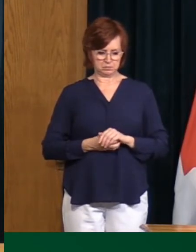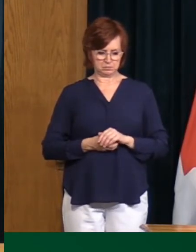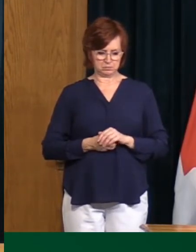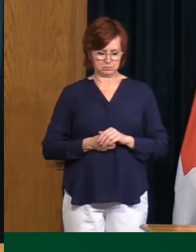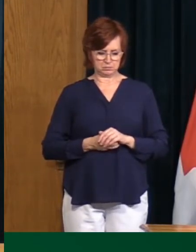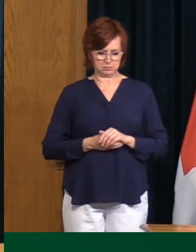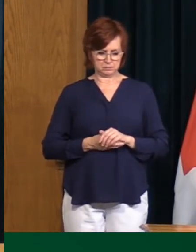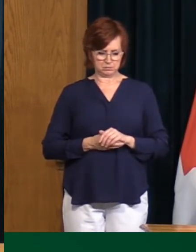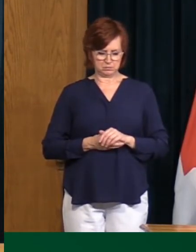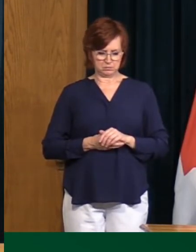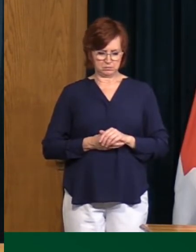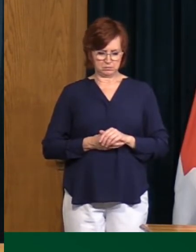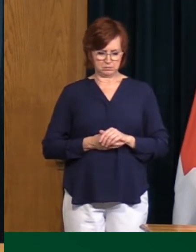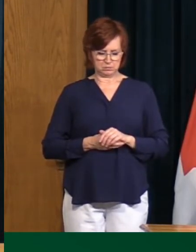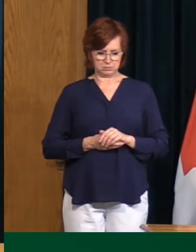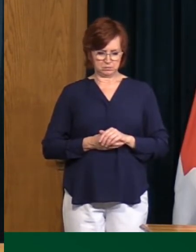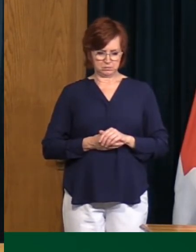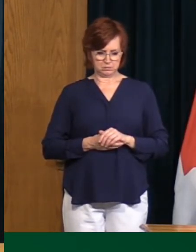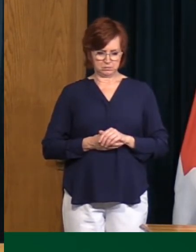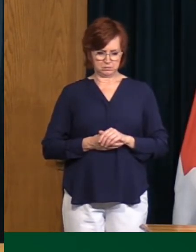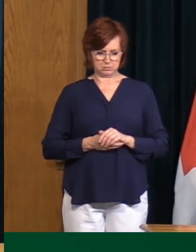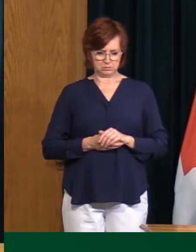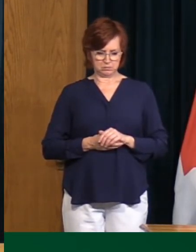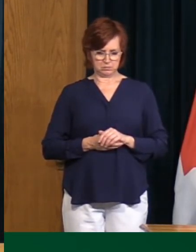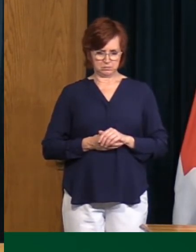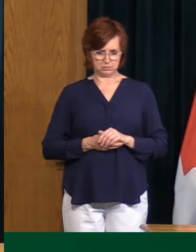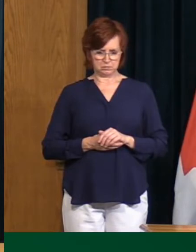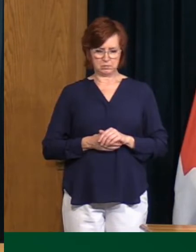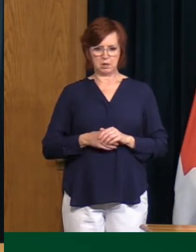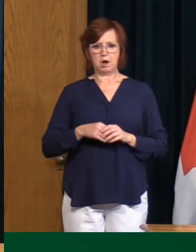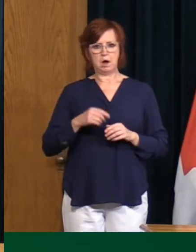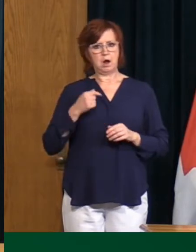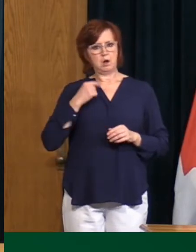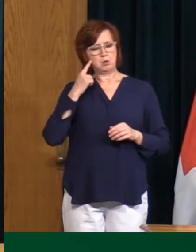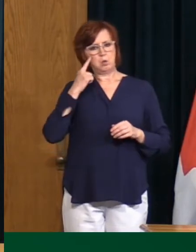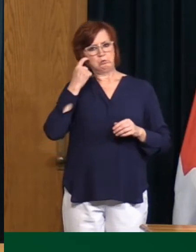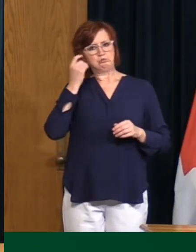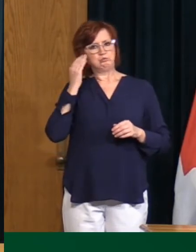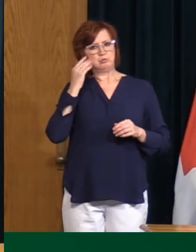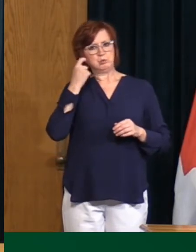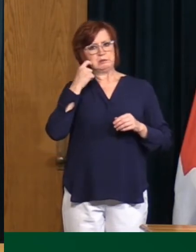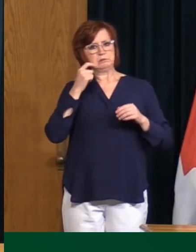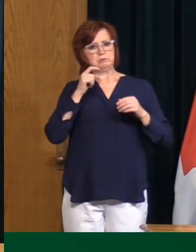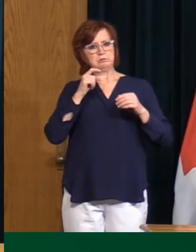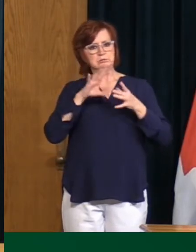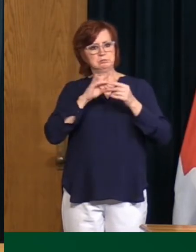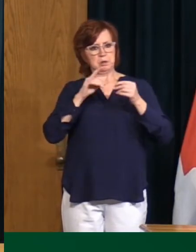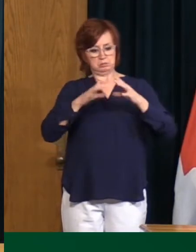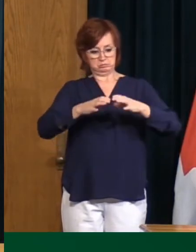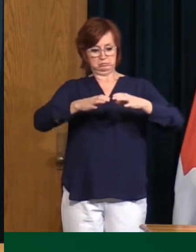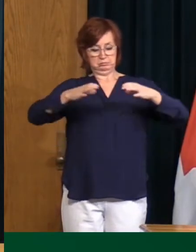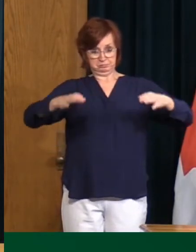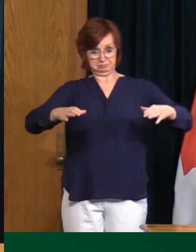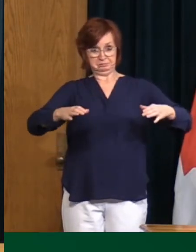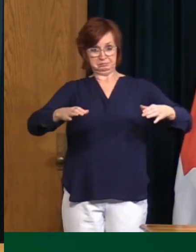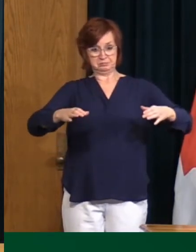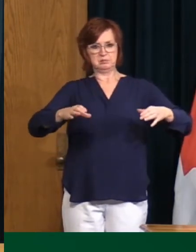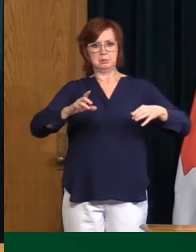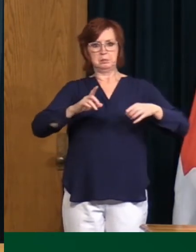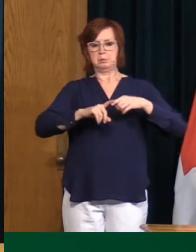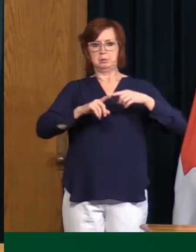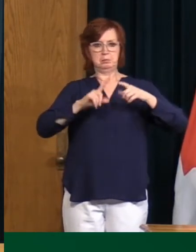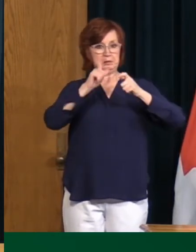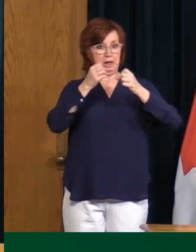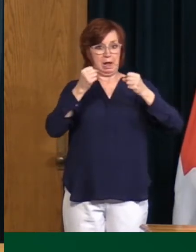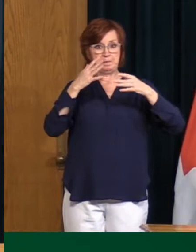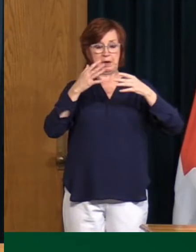don't necessarily have or haven't produced a target of how many people you'd like to see get tested, but certainly